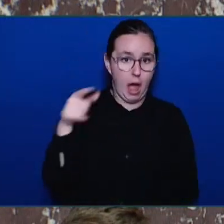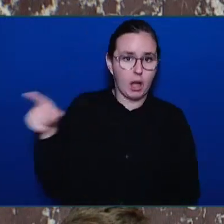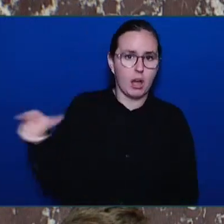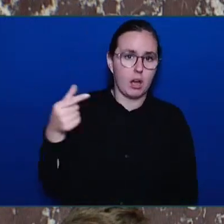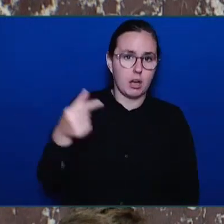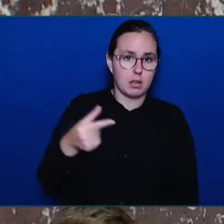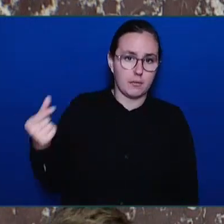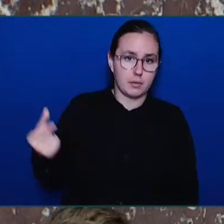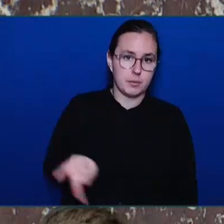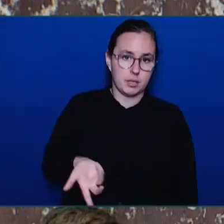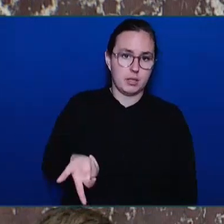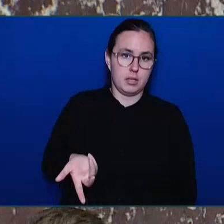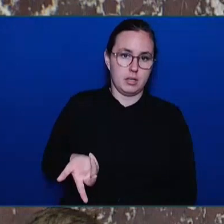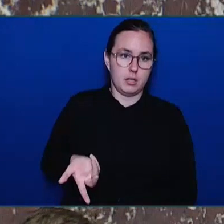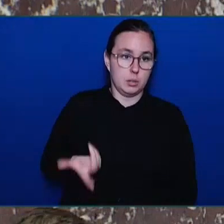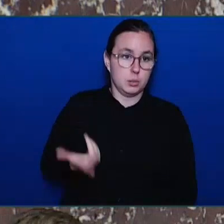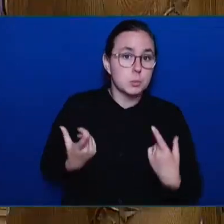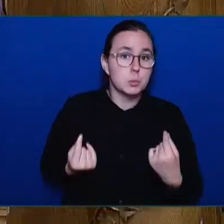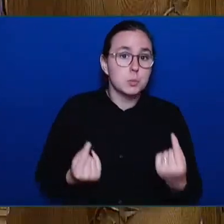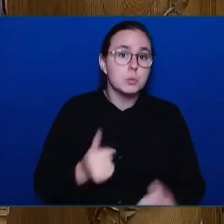problem?